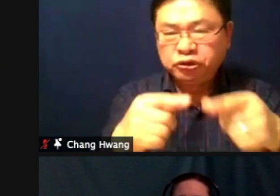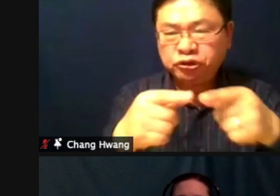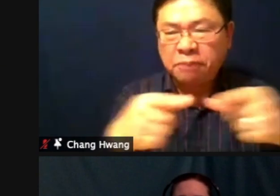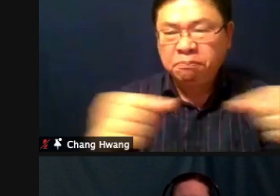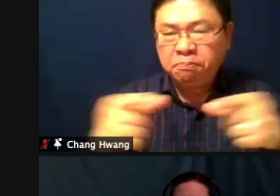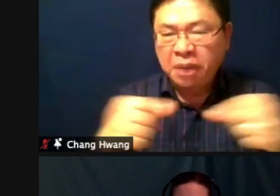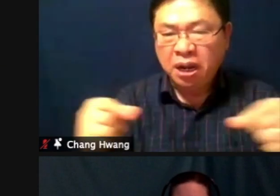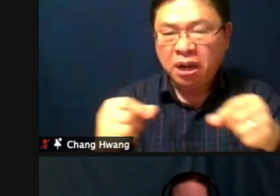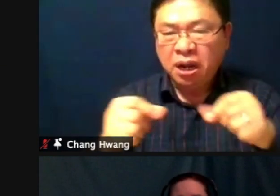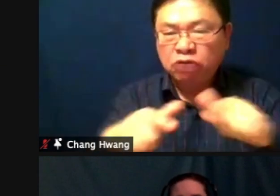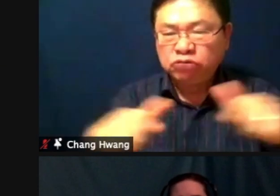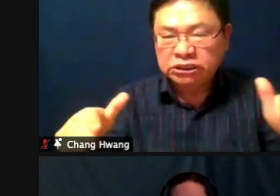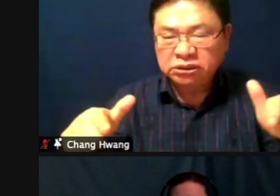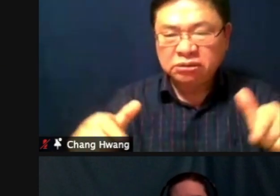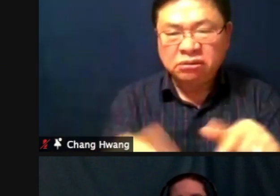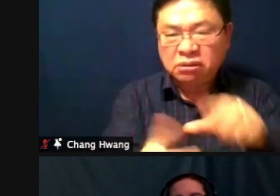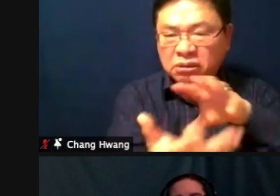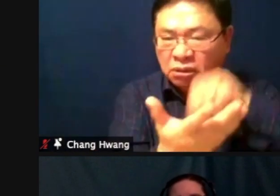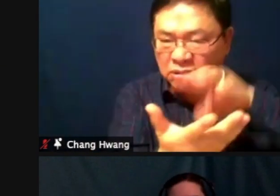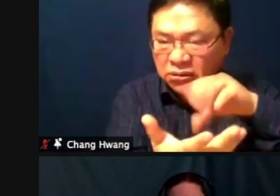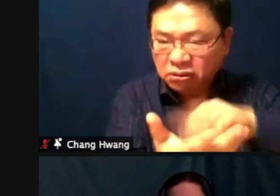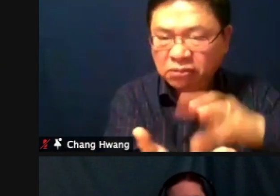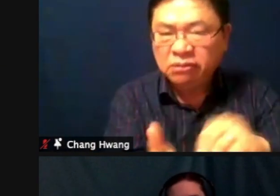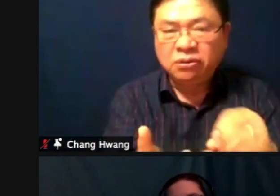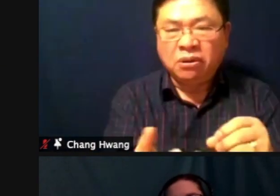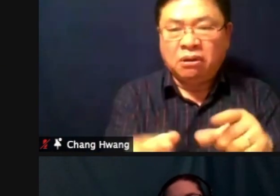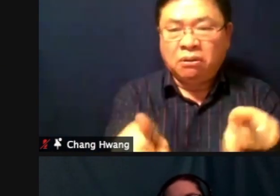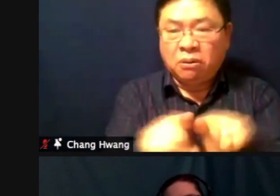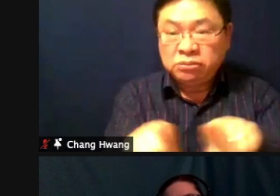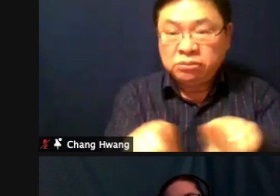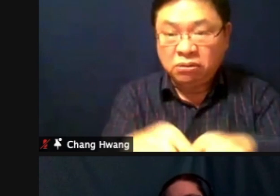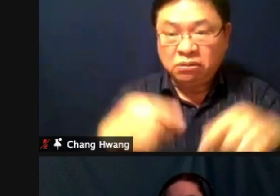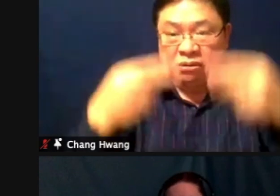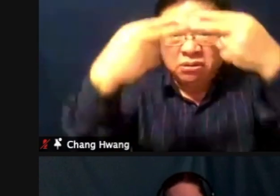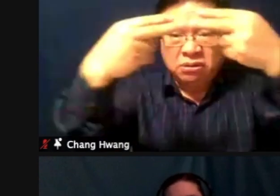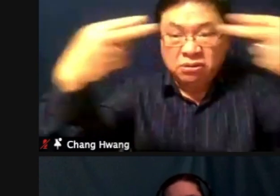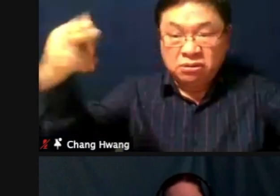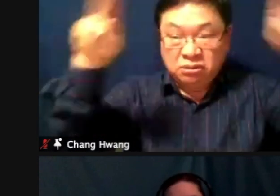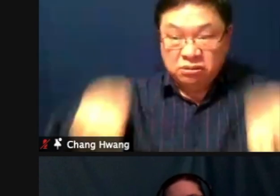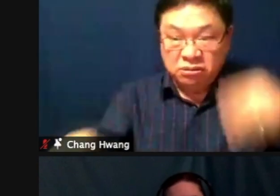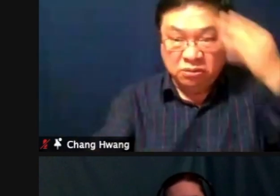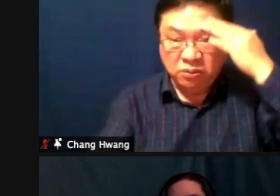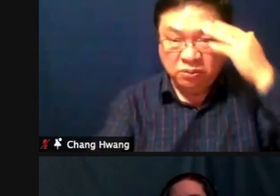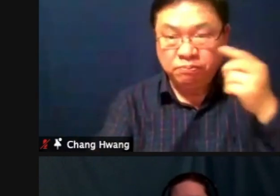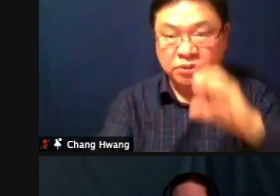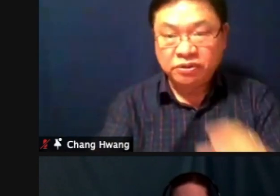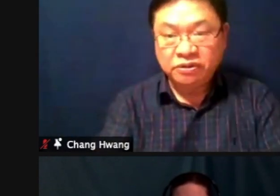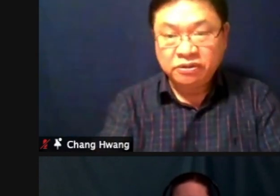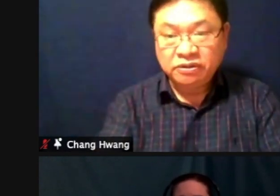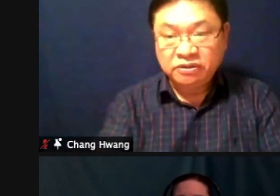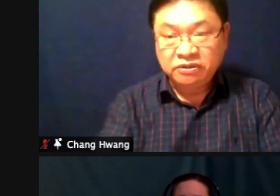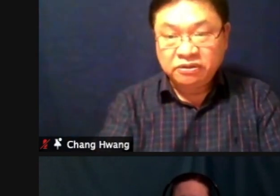And primarily their focus was really to indoctrinate the teachings of Japan, the language and culture